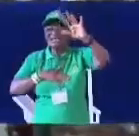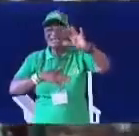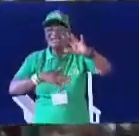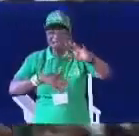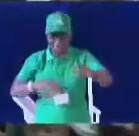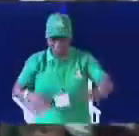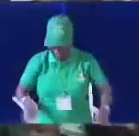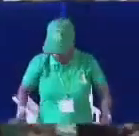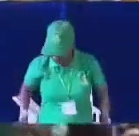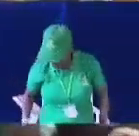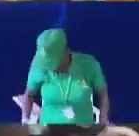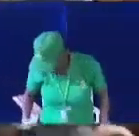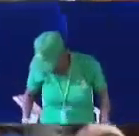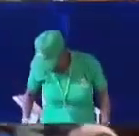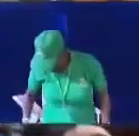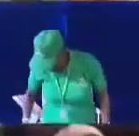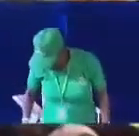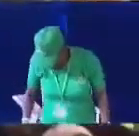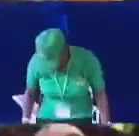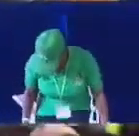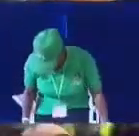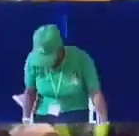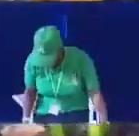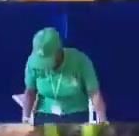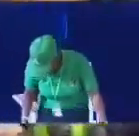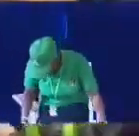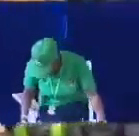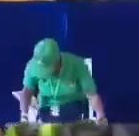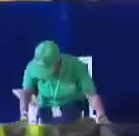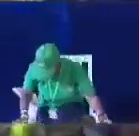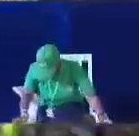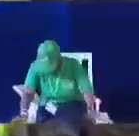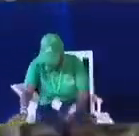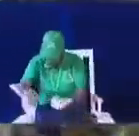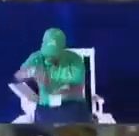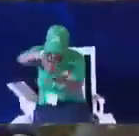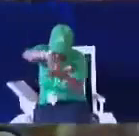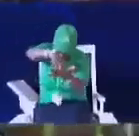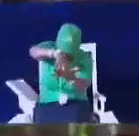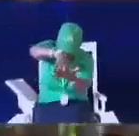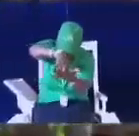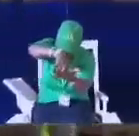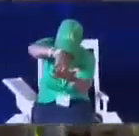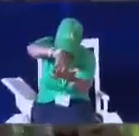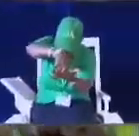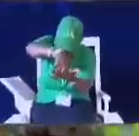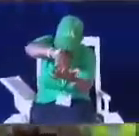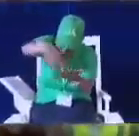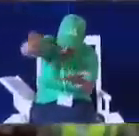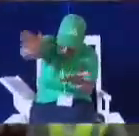Serving the God of miracles, I know,